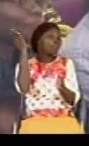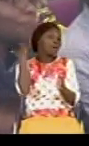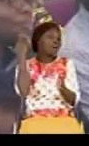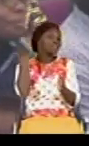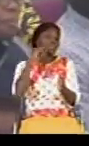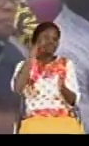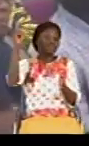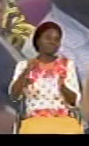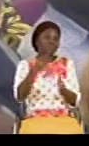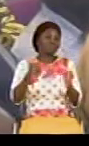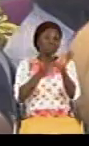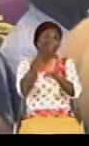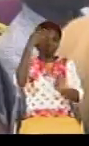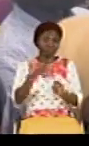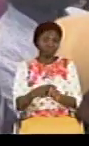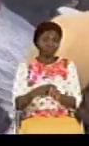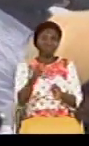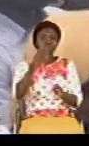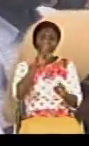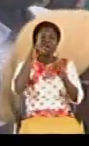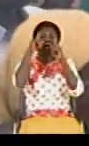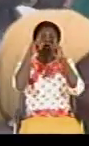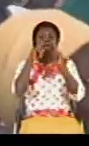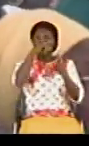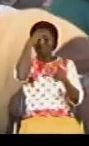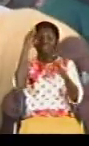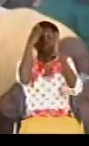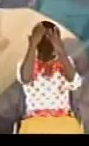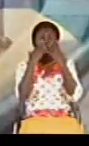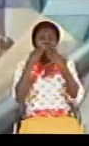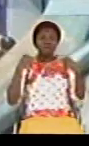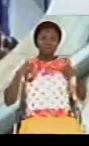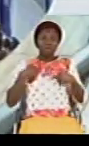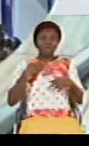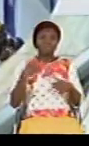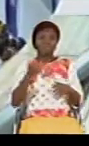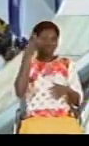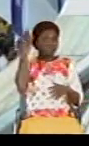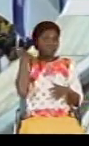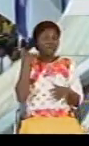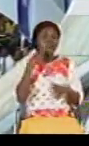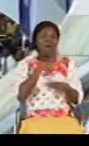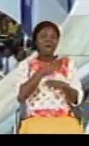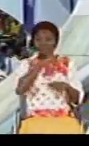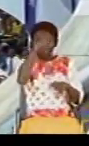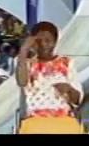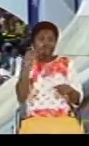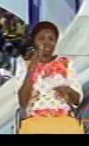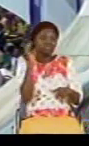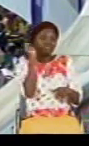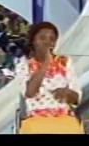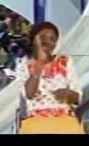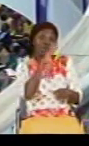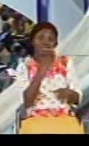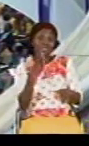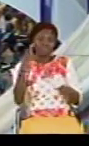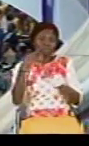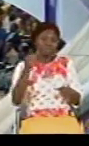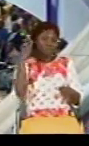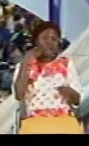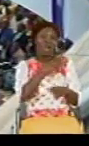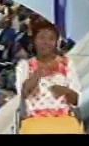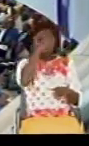crying because of the sorrow of the past, the pain of the past, and the evil of the past, and the agony of the past, and